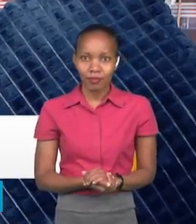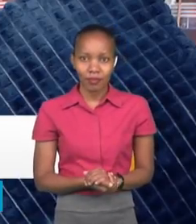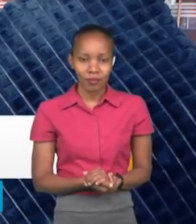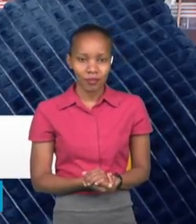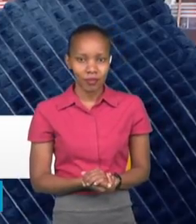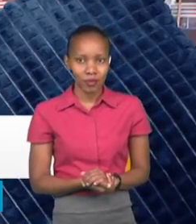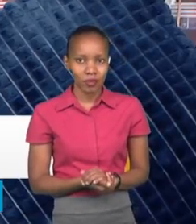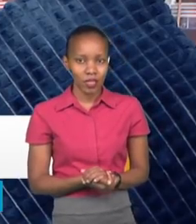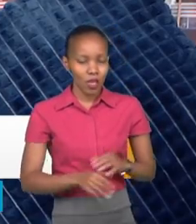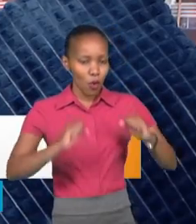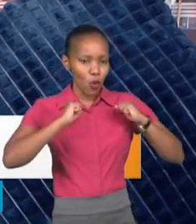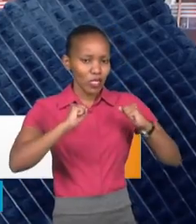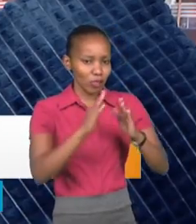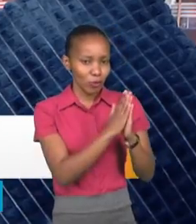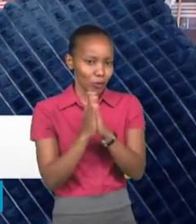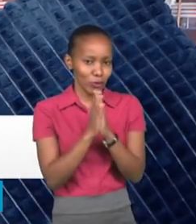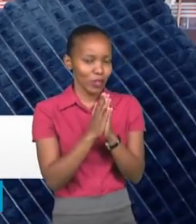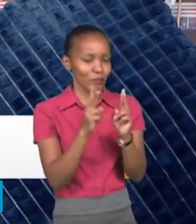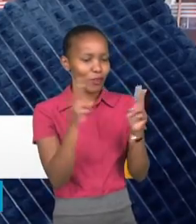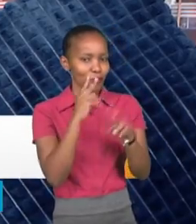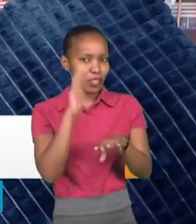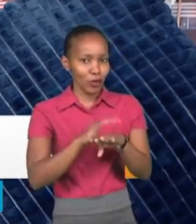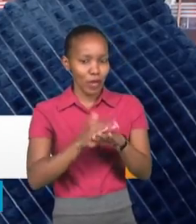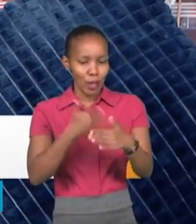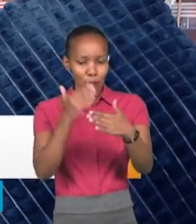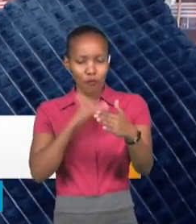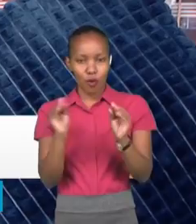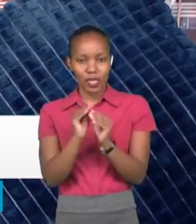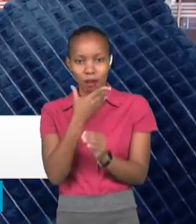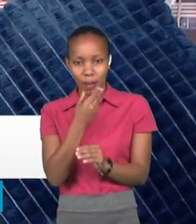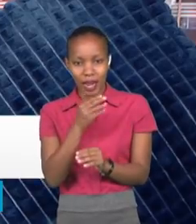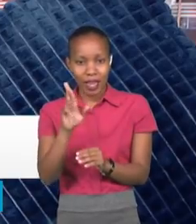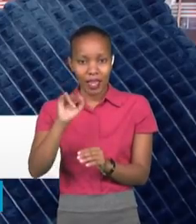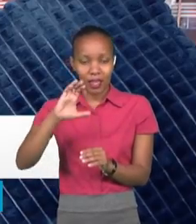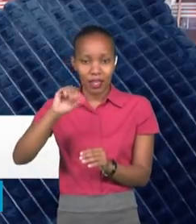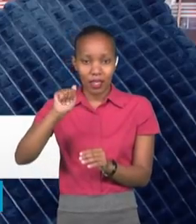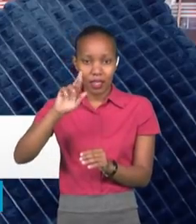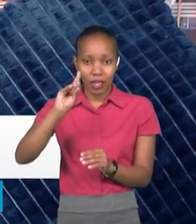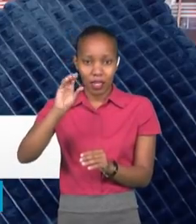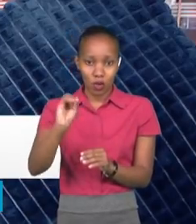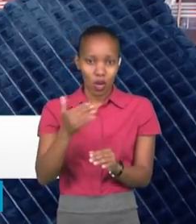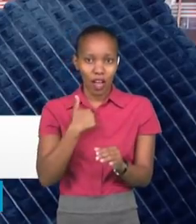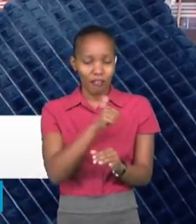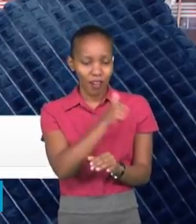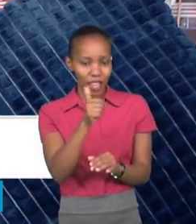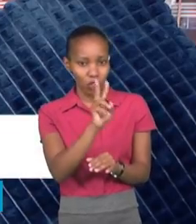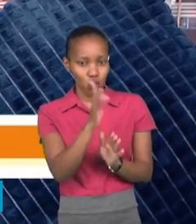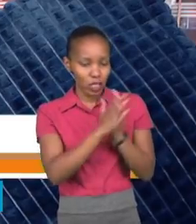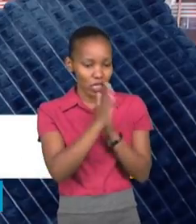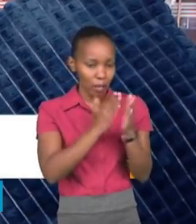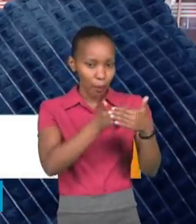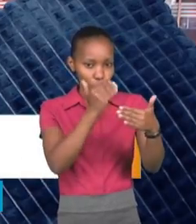The Wazito story is an interesting one. Even before you come to Ricardo, we've had one or two other interests